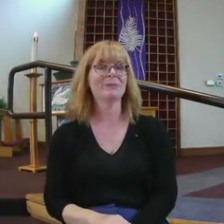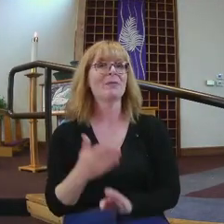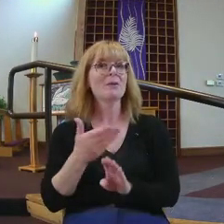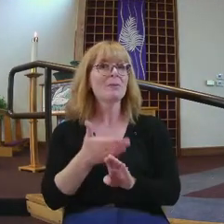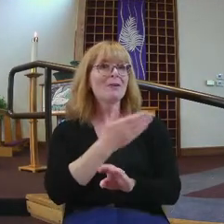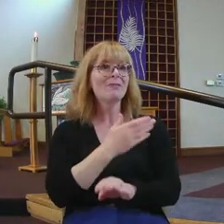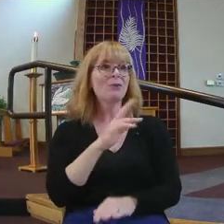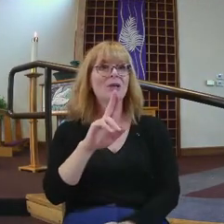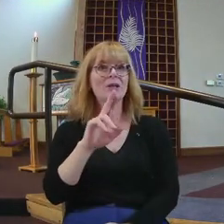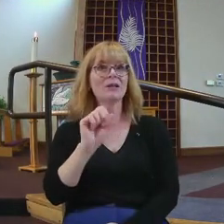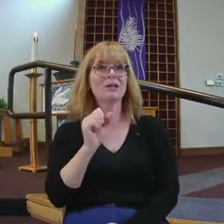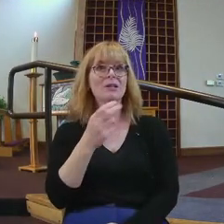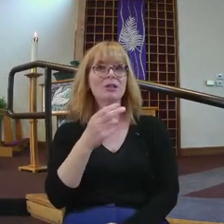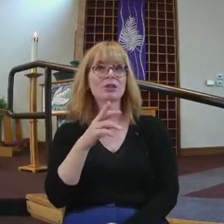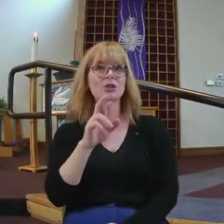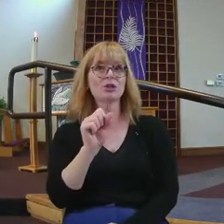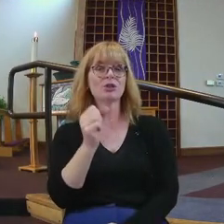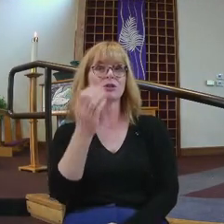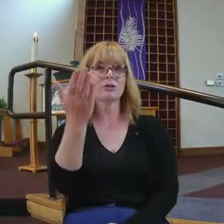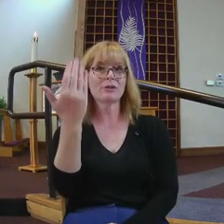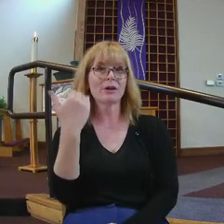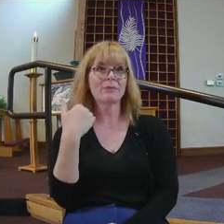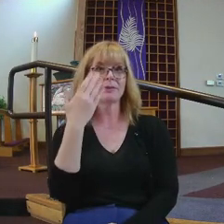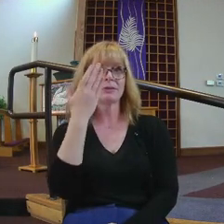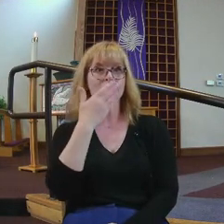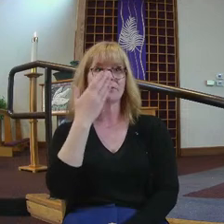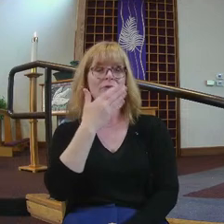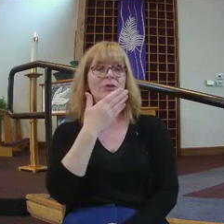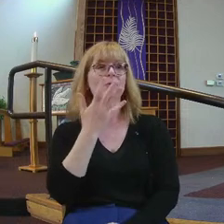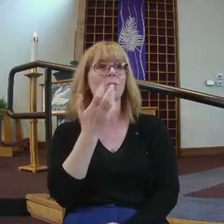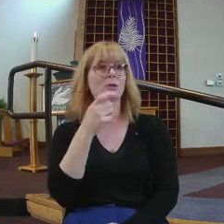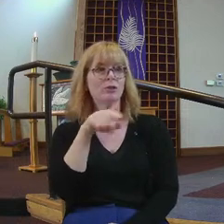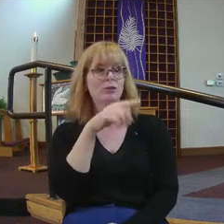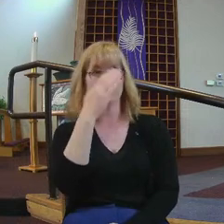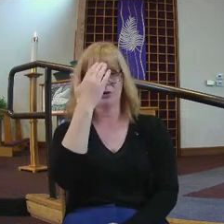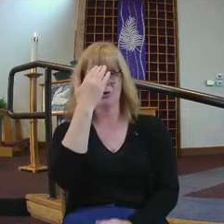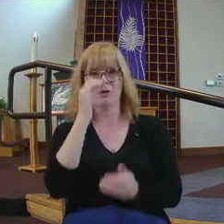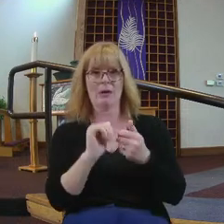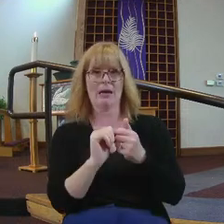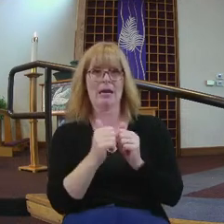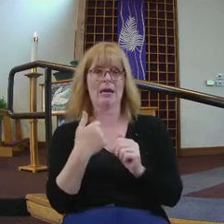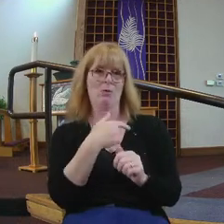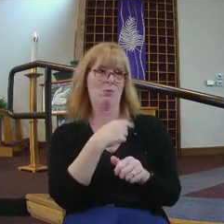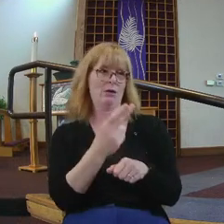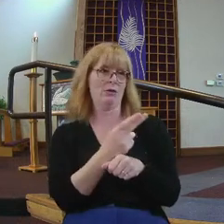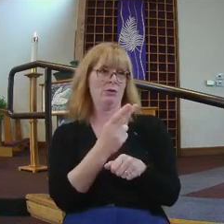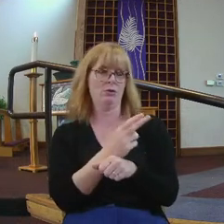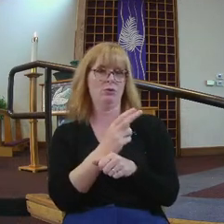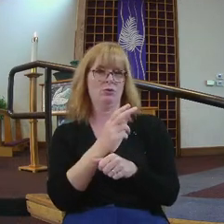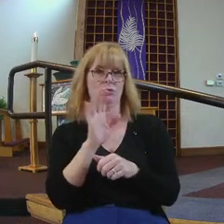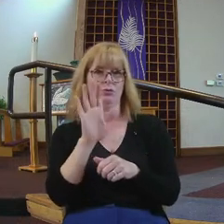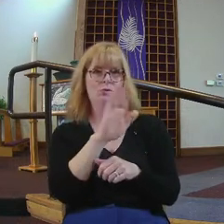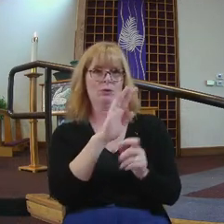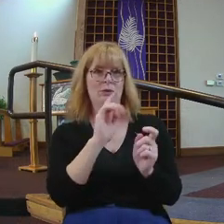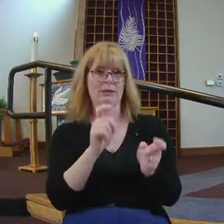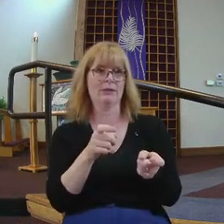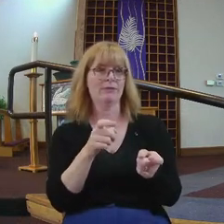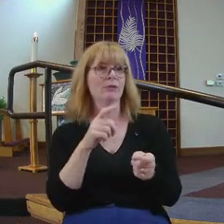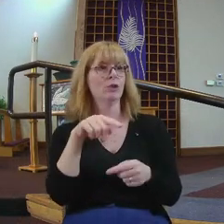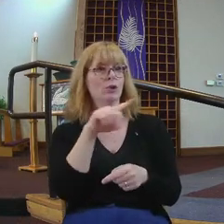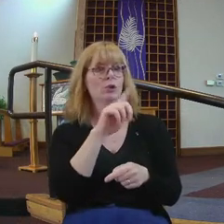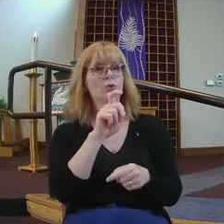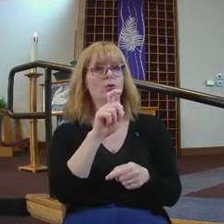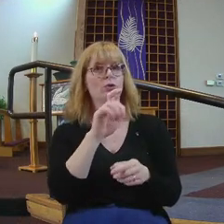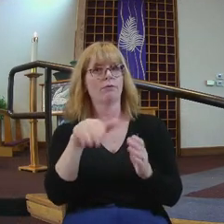to collect the offering today, we want to make sure you know how your gifts are being put to good use. You should have each received a copy of the narrative